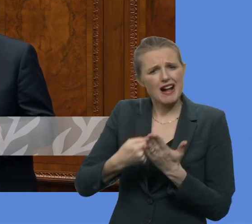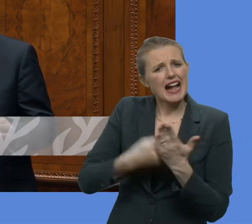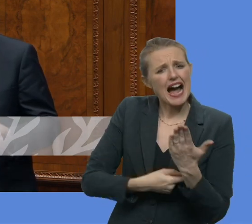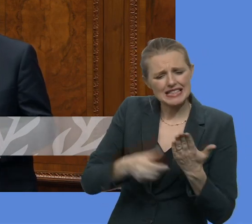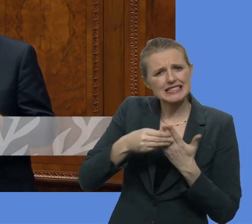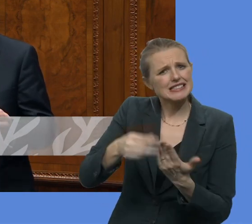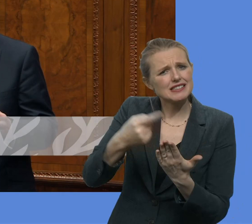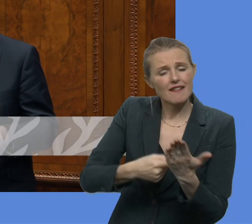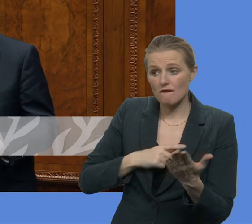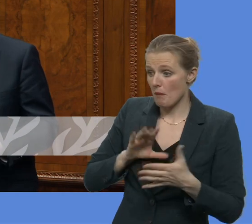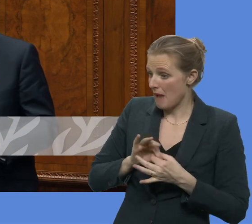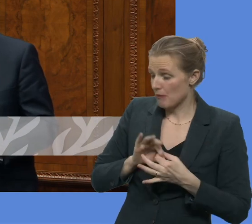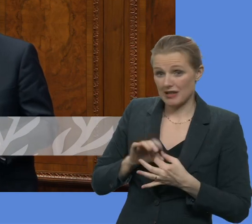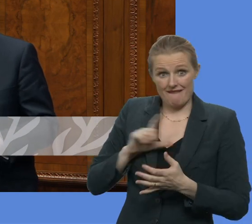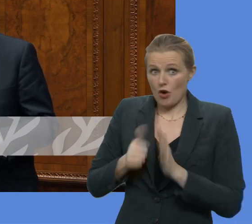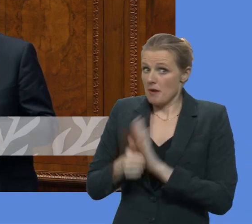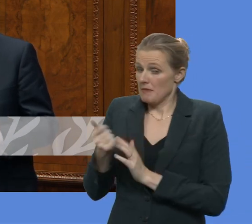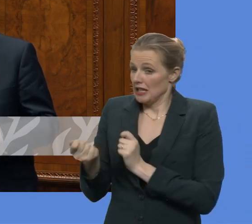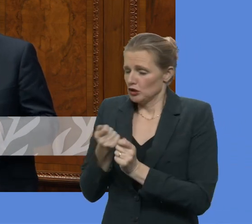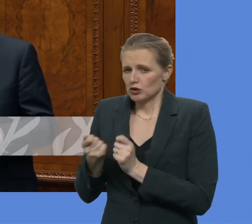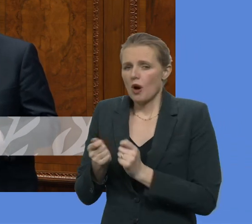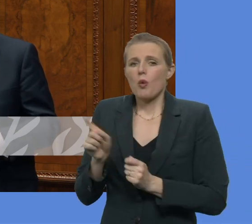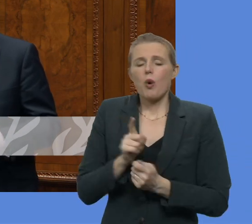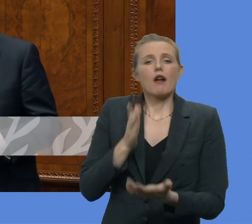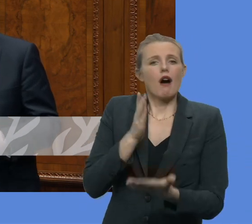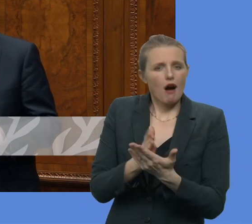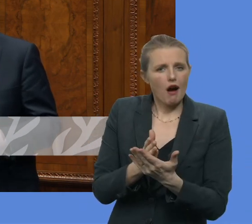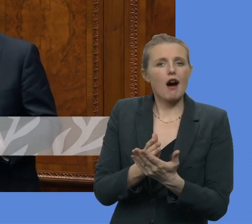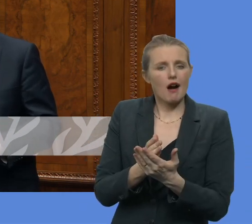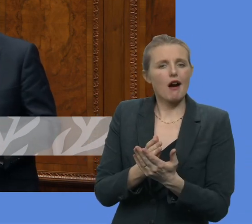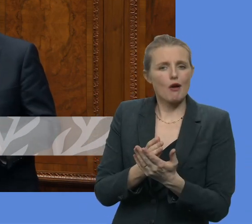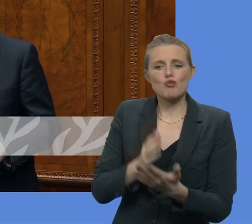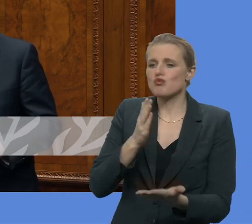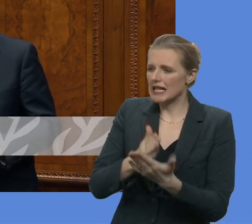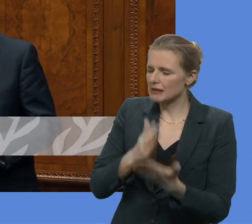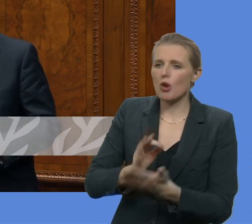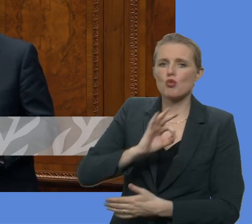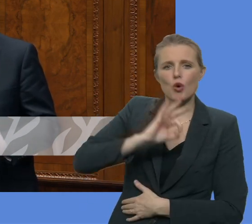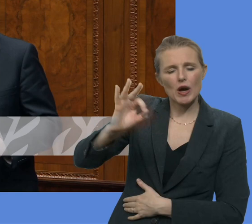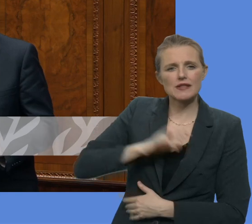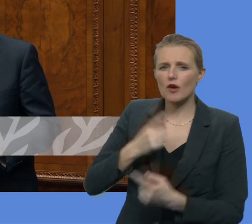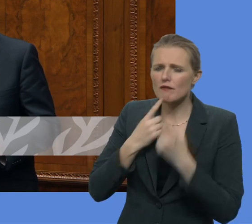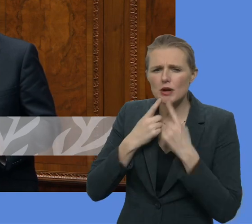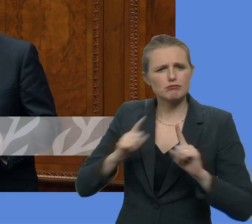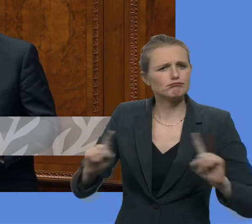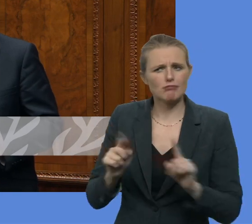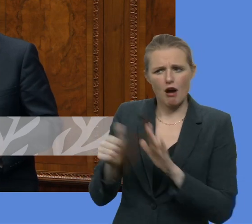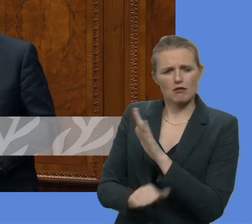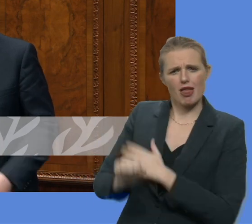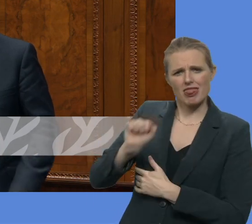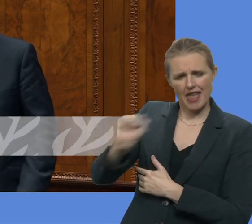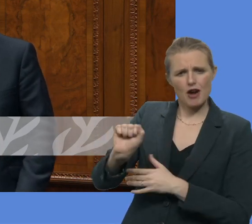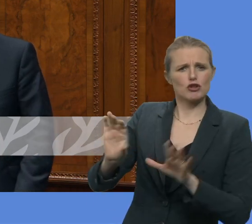to members and to ministers as to what constitutes a reasonable request for information under their